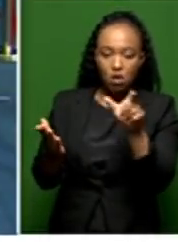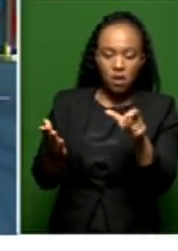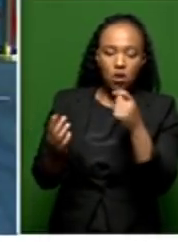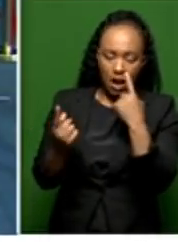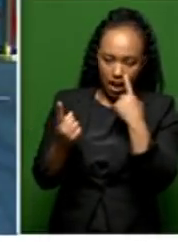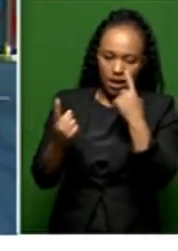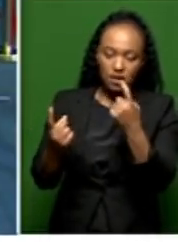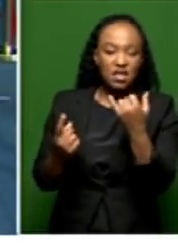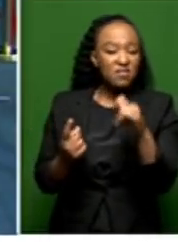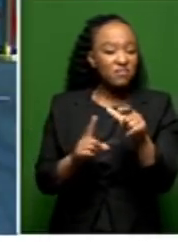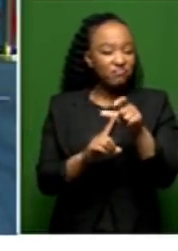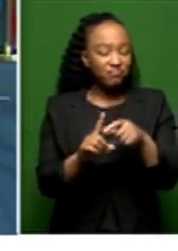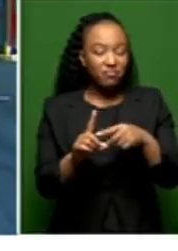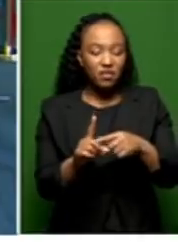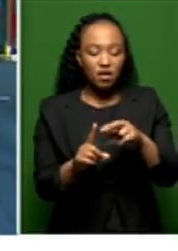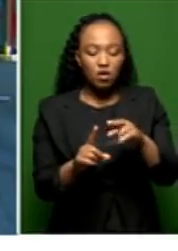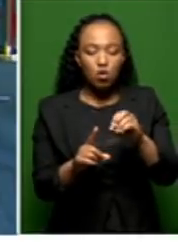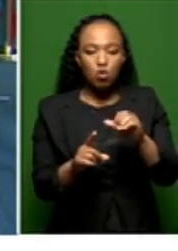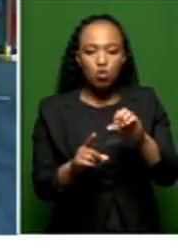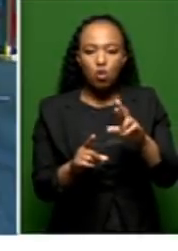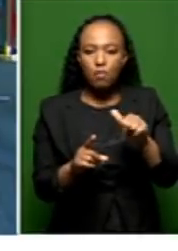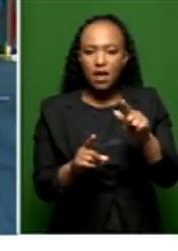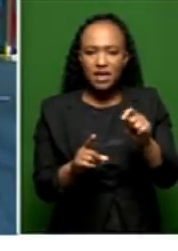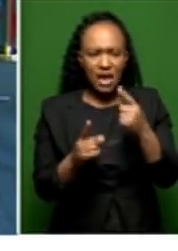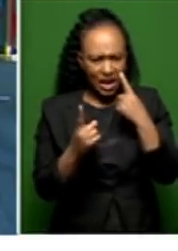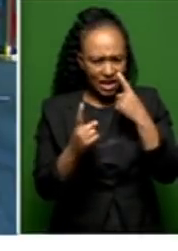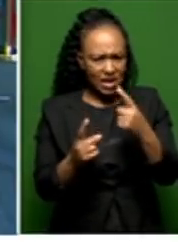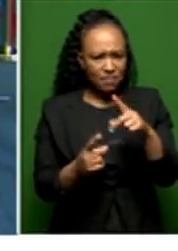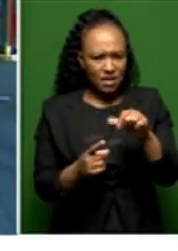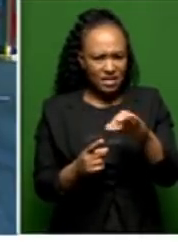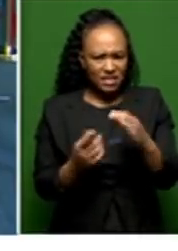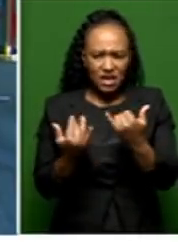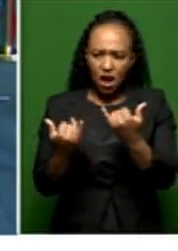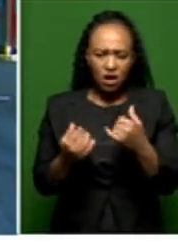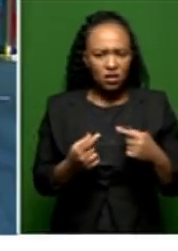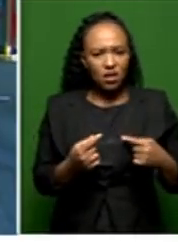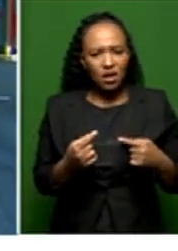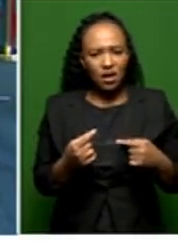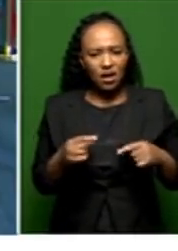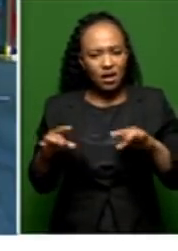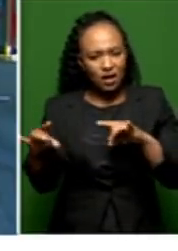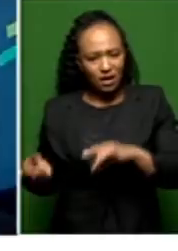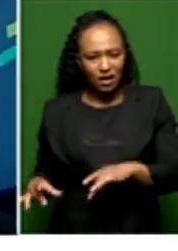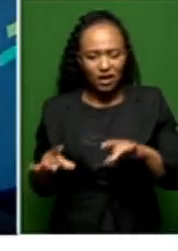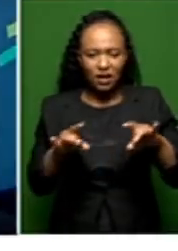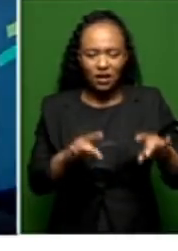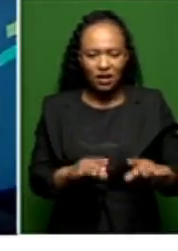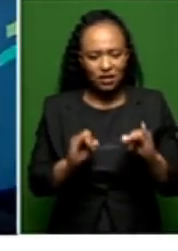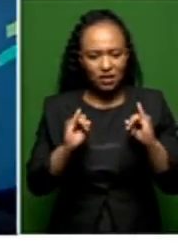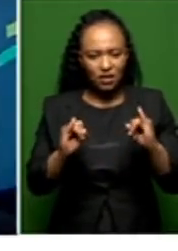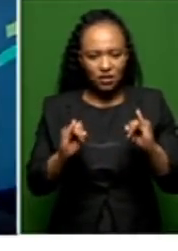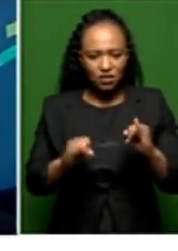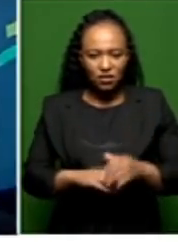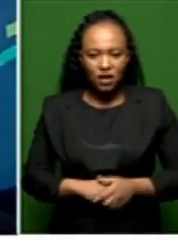Robert Sobukwe Angege Alile na Umakaboni PAC Isogola Gangaka. Over to you, Vuyo. Thanks,